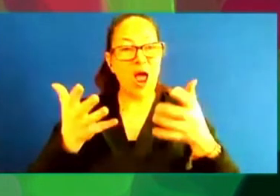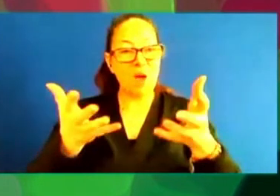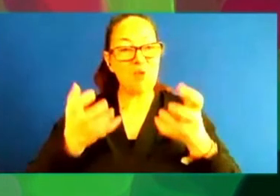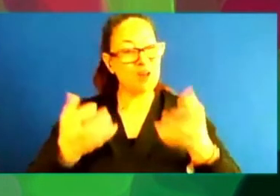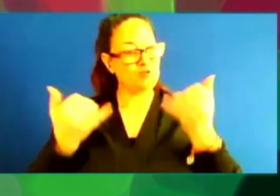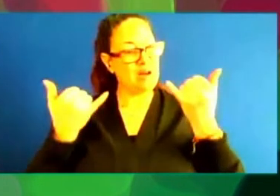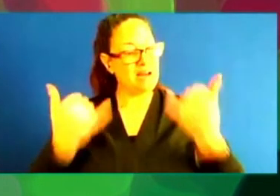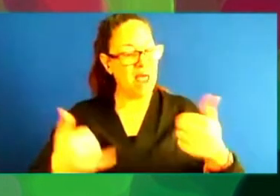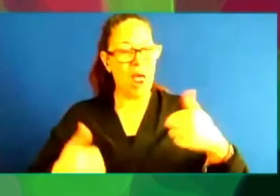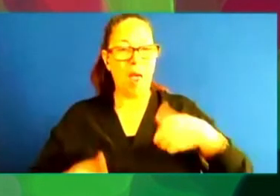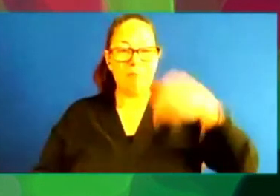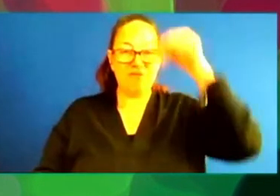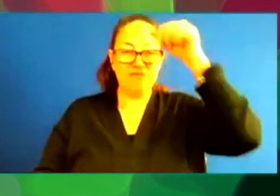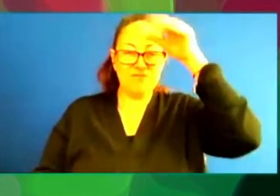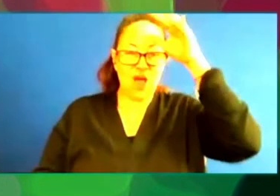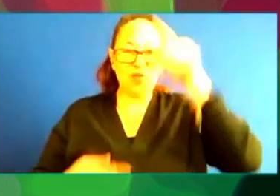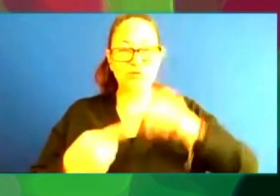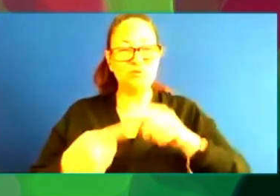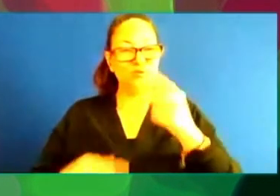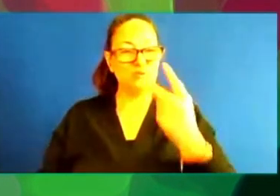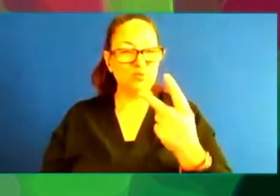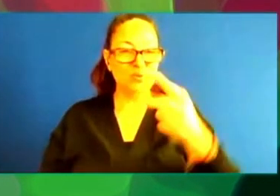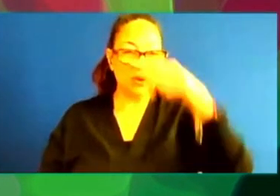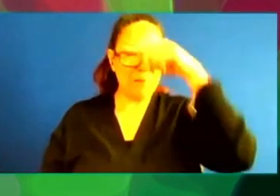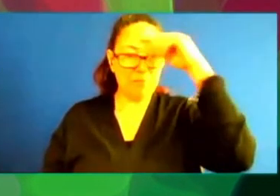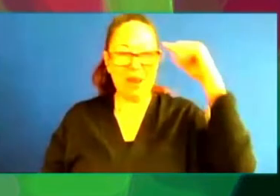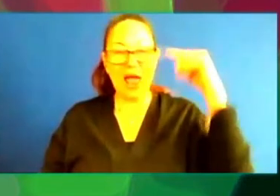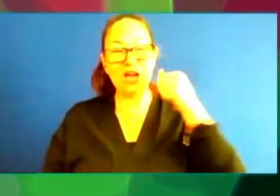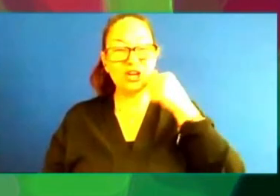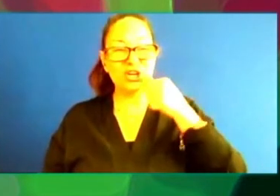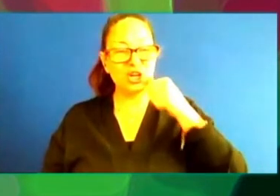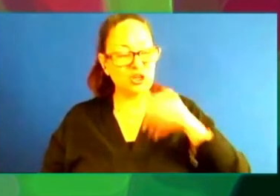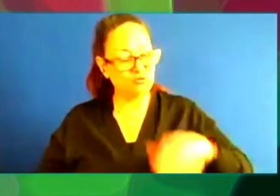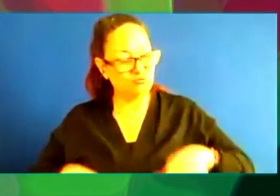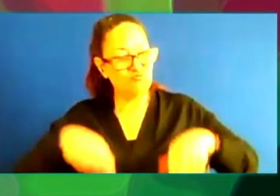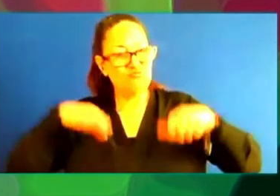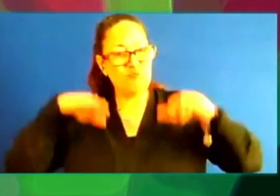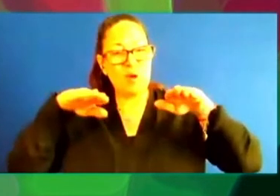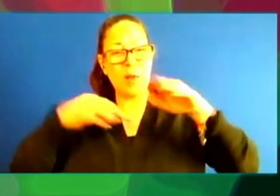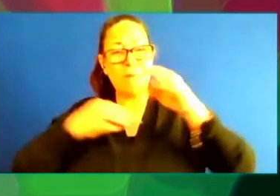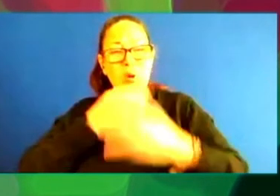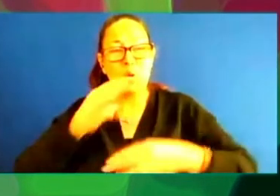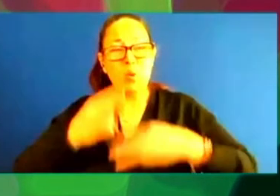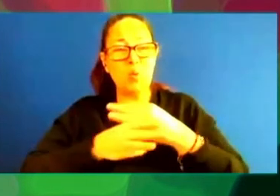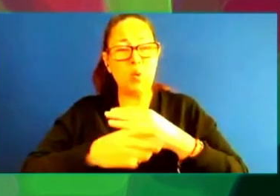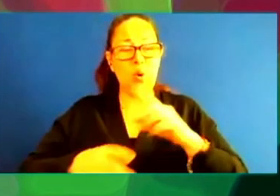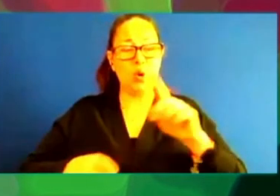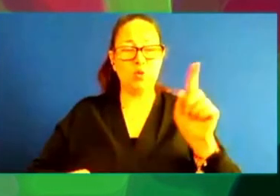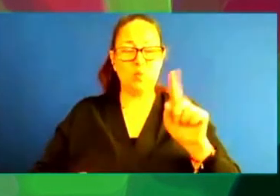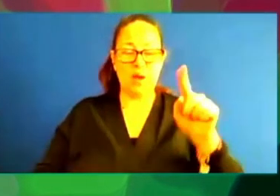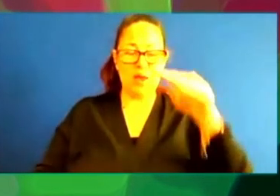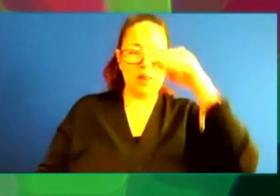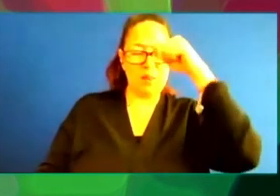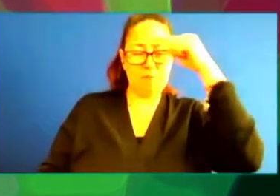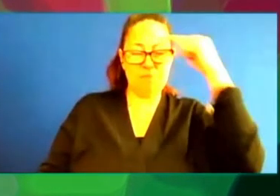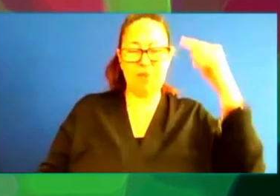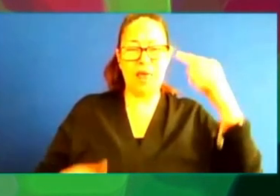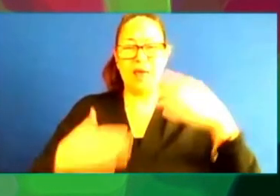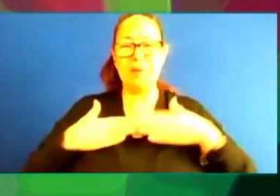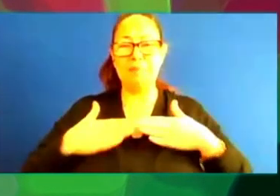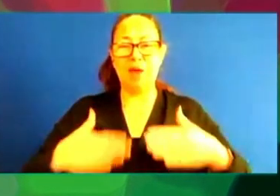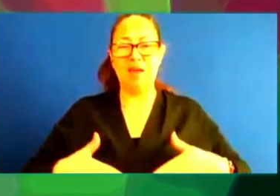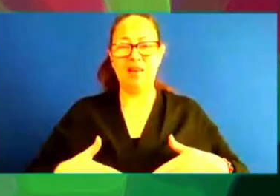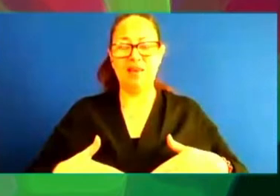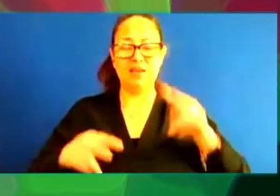as a father to two Black girls, growing up in a world in which the Black body is still regarded in so many ways